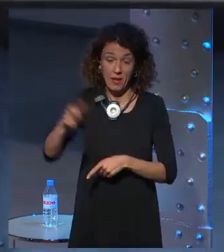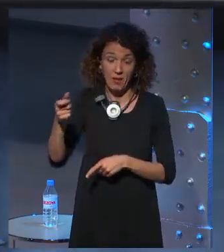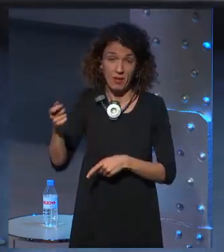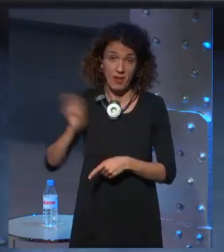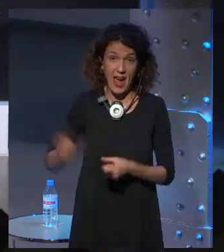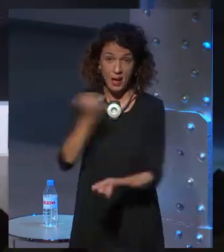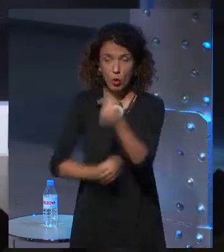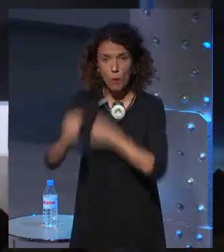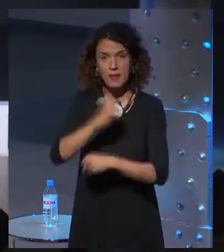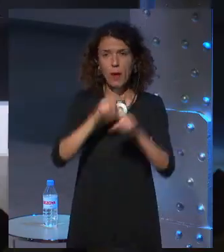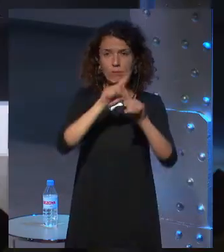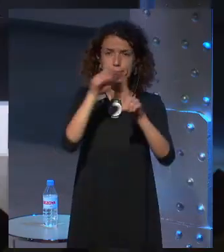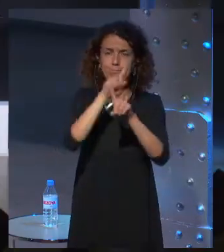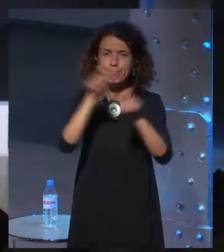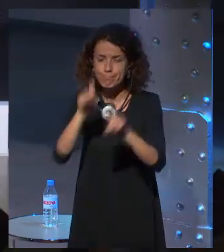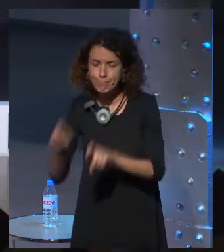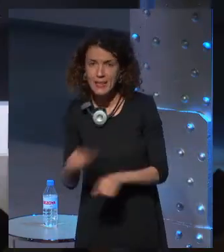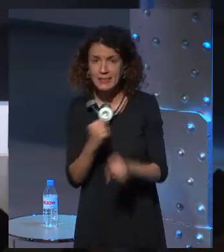say,